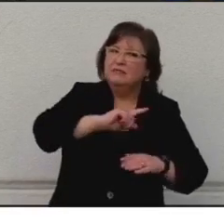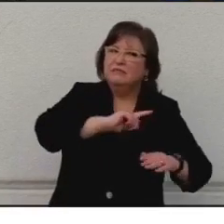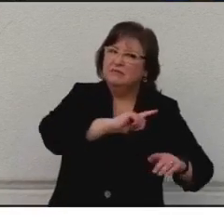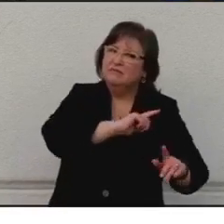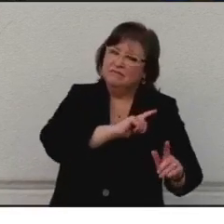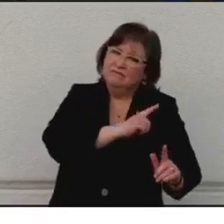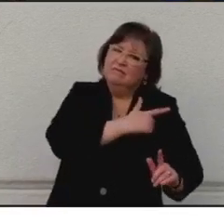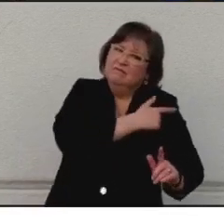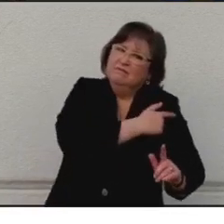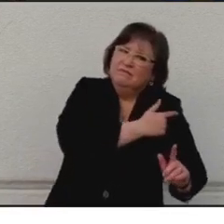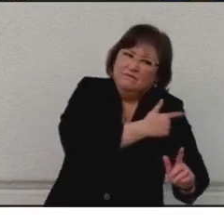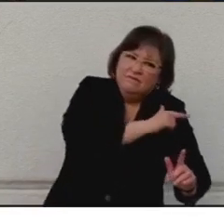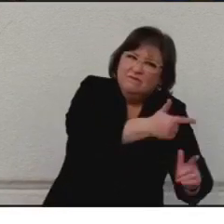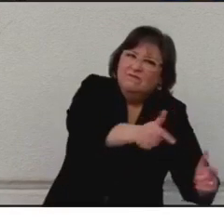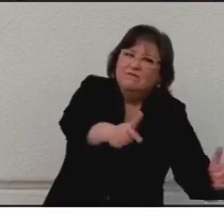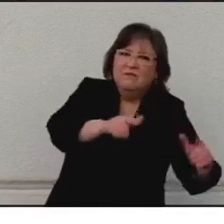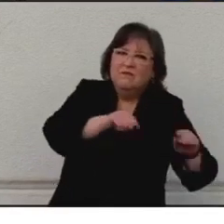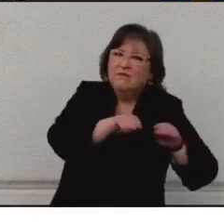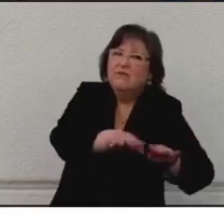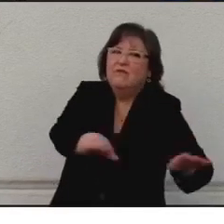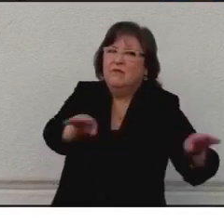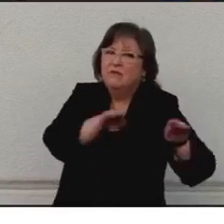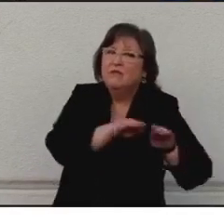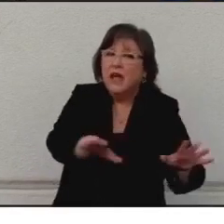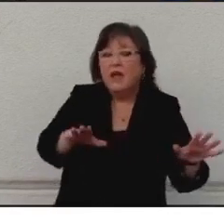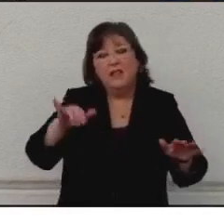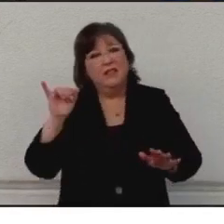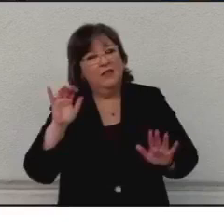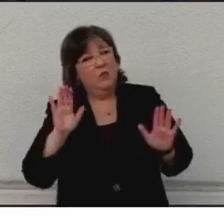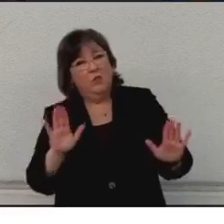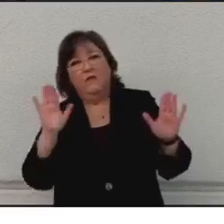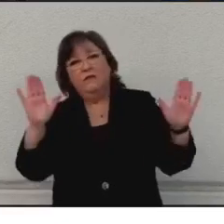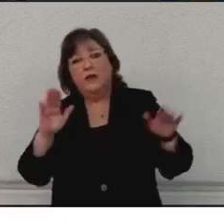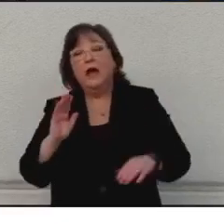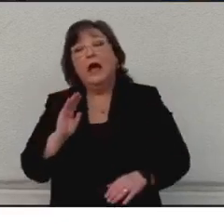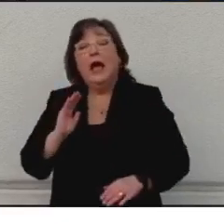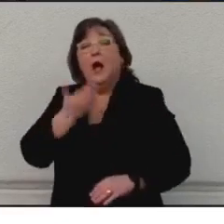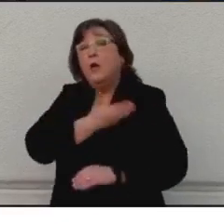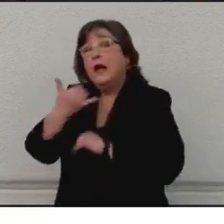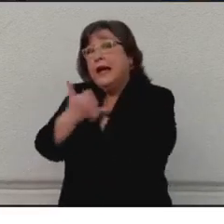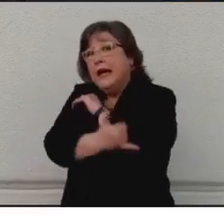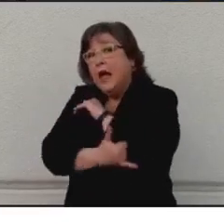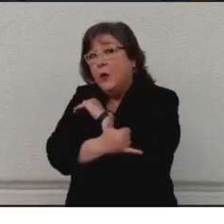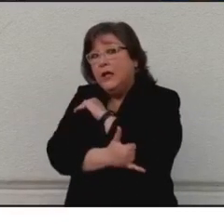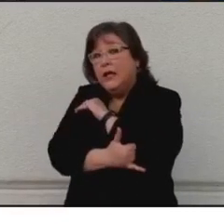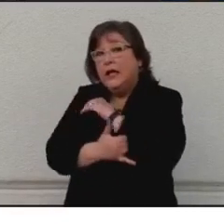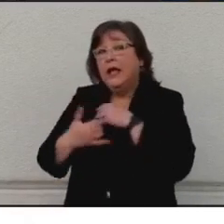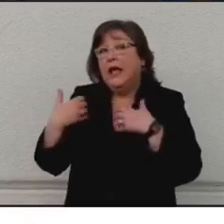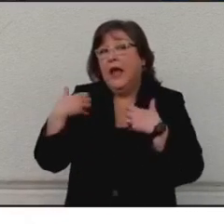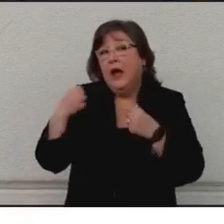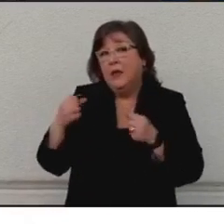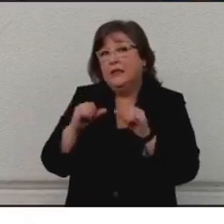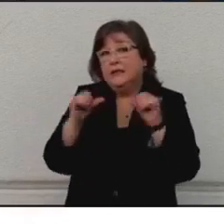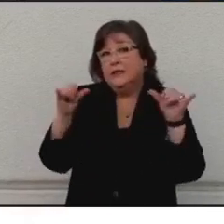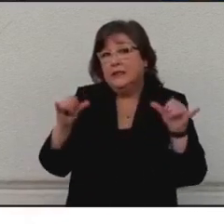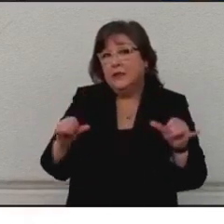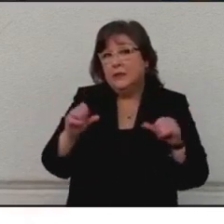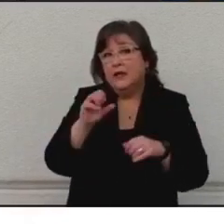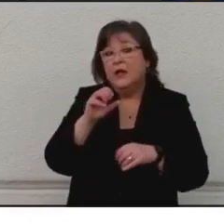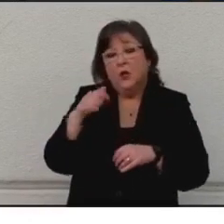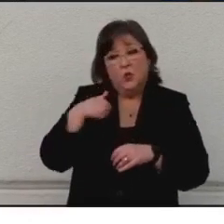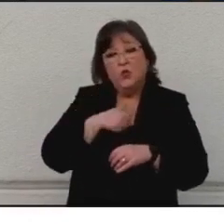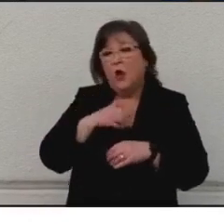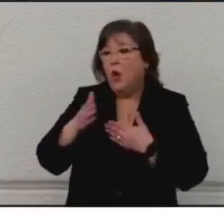health system, a vaccine provider, we have had nearly